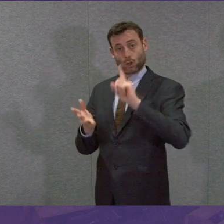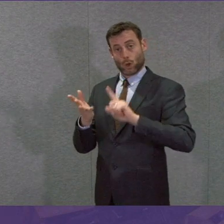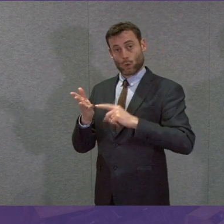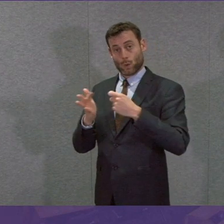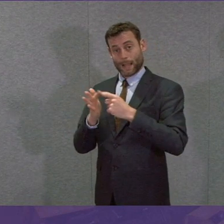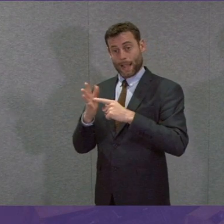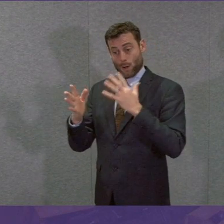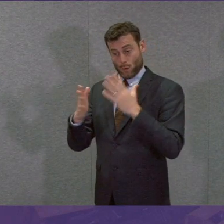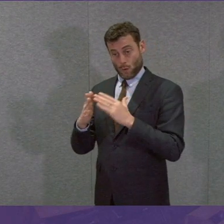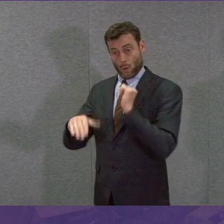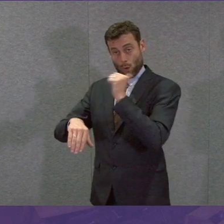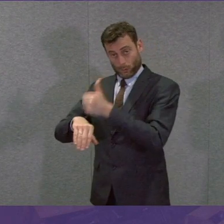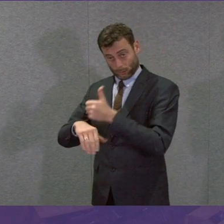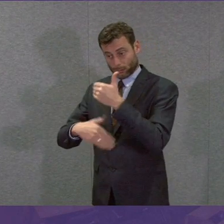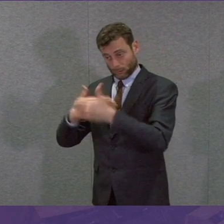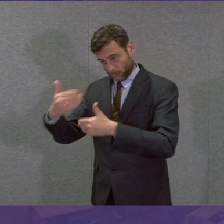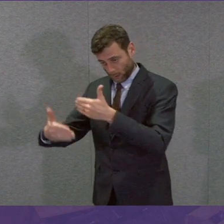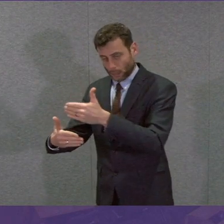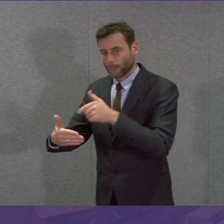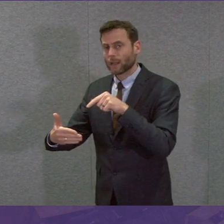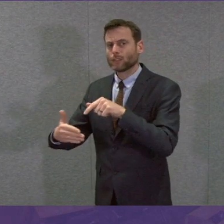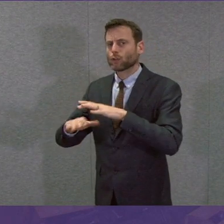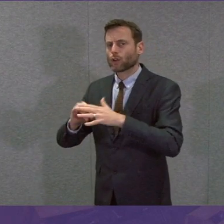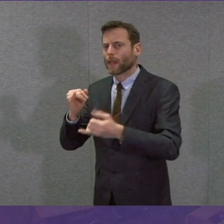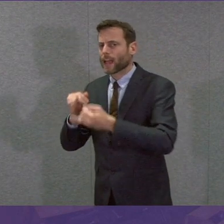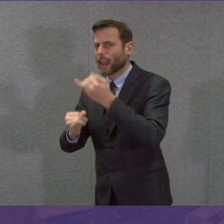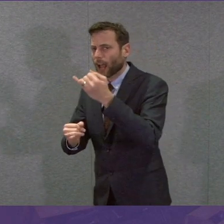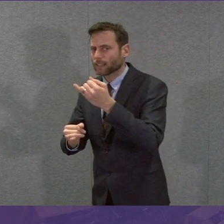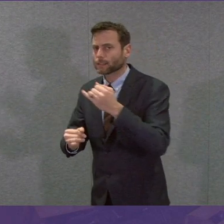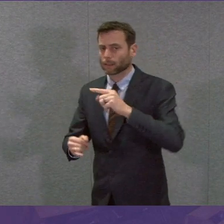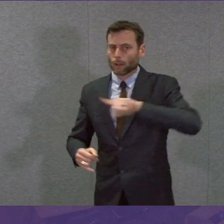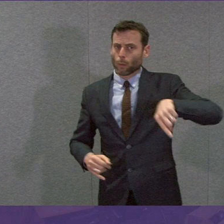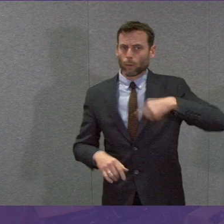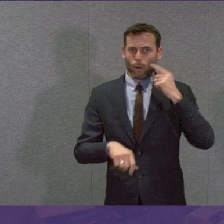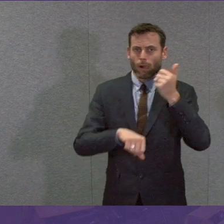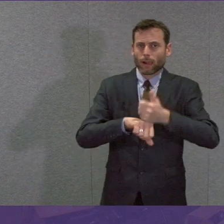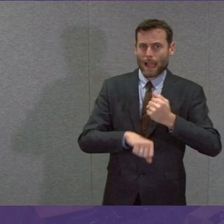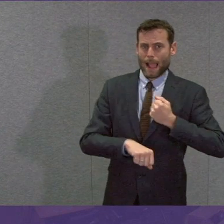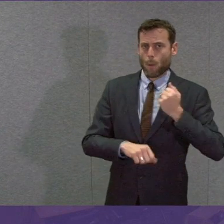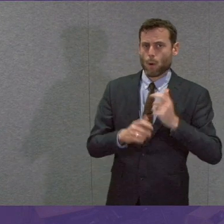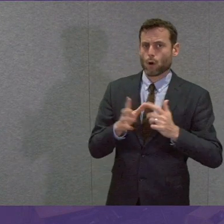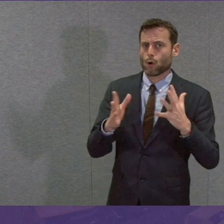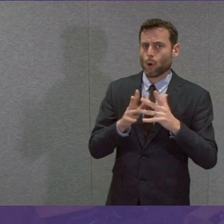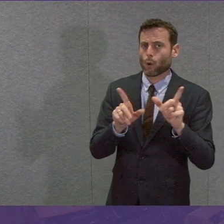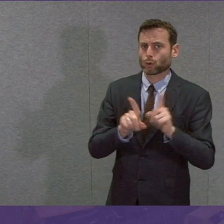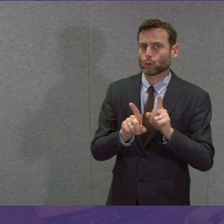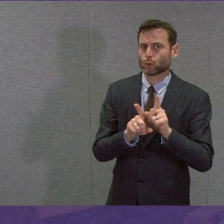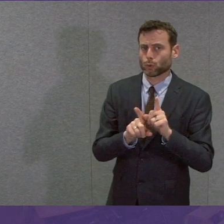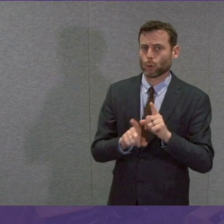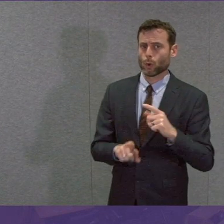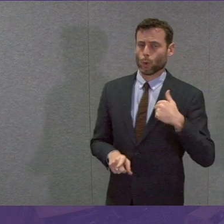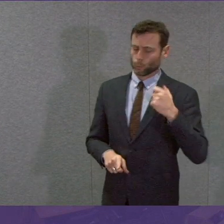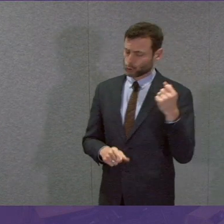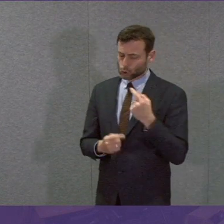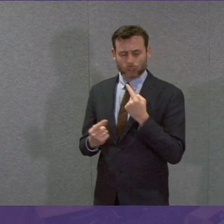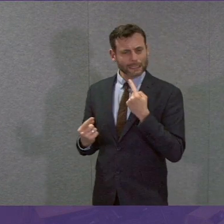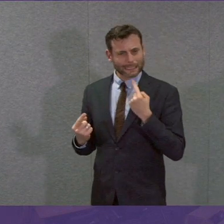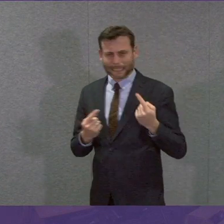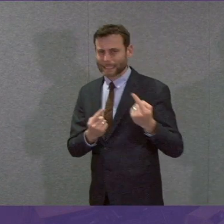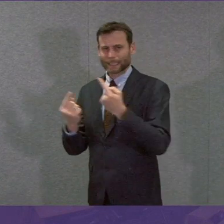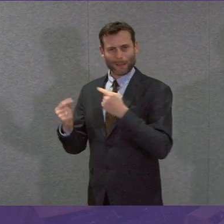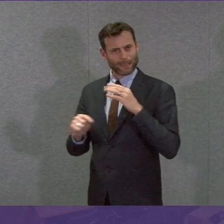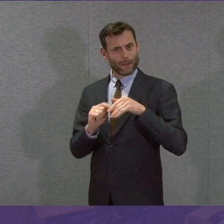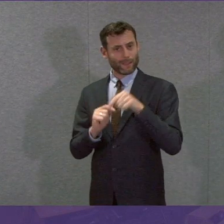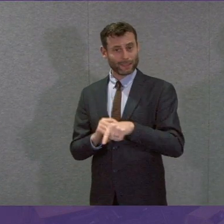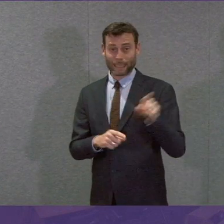therefore also have our legislation. So in all those circumstances, I think there should be a vigorous debate about it. I'm personally sympathetic to the points that